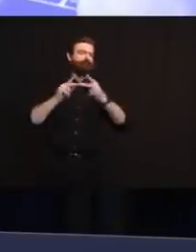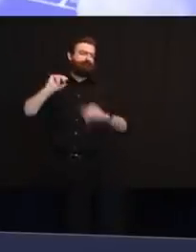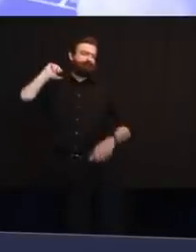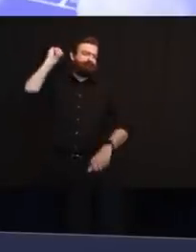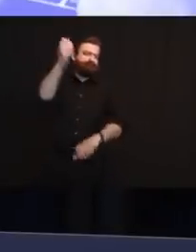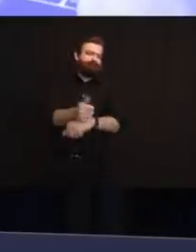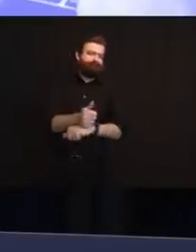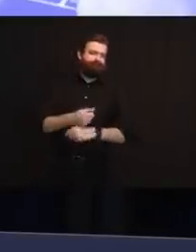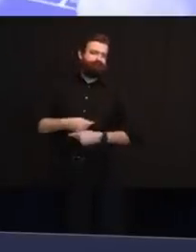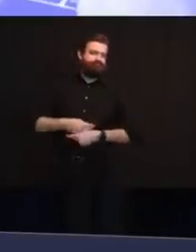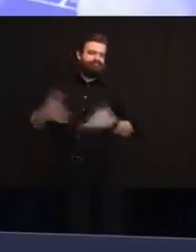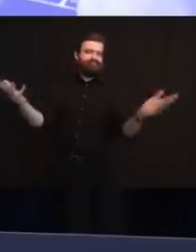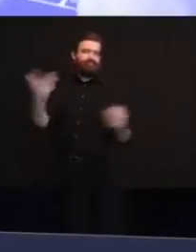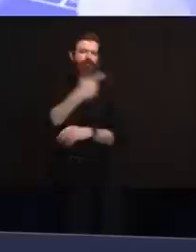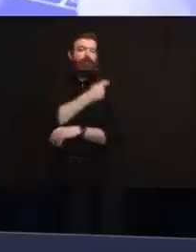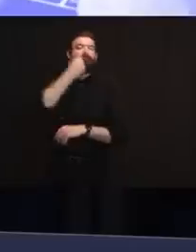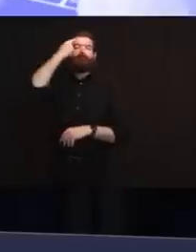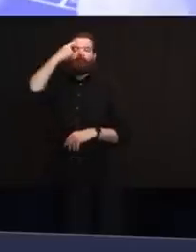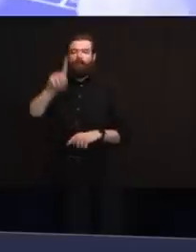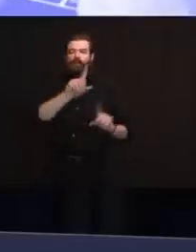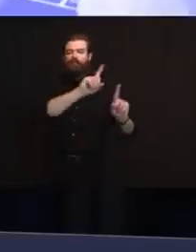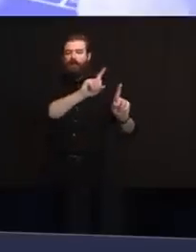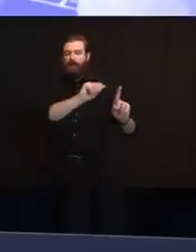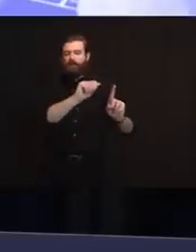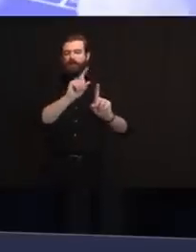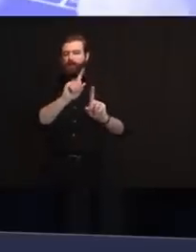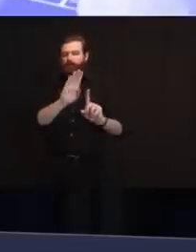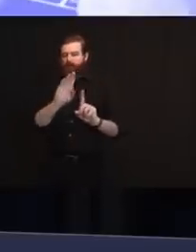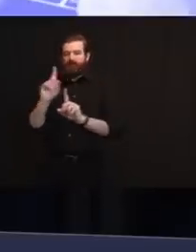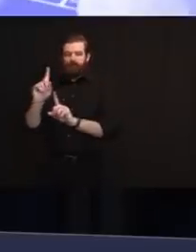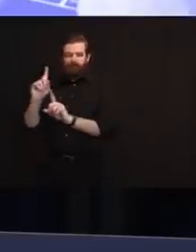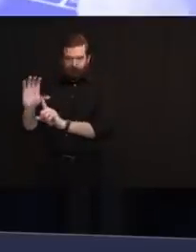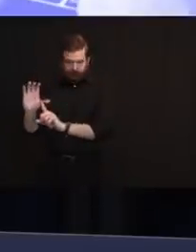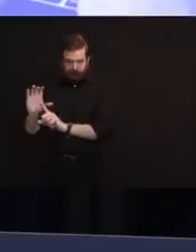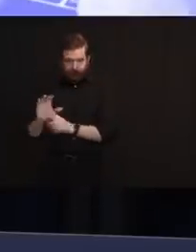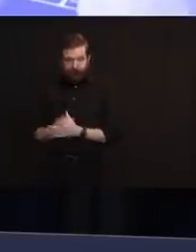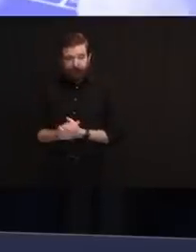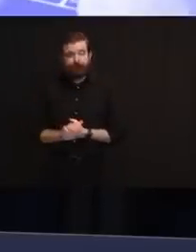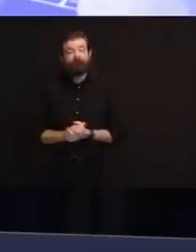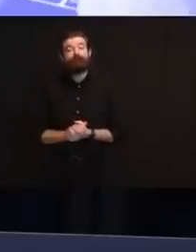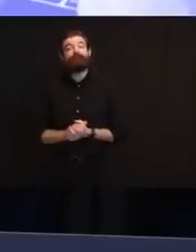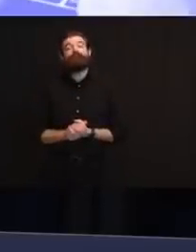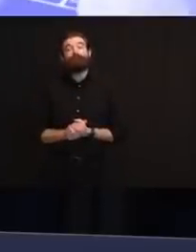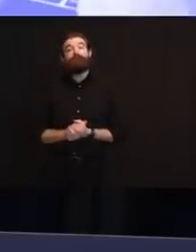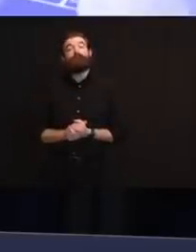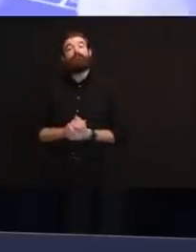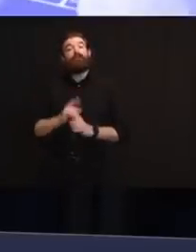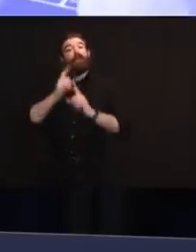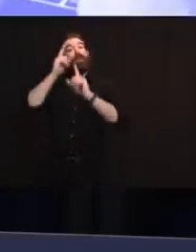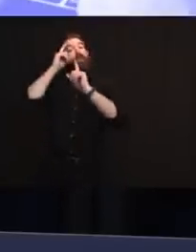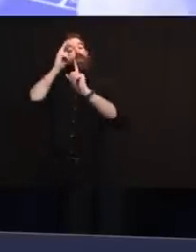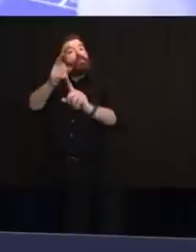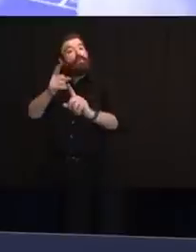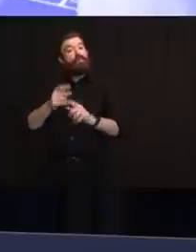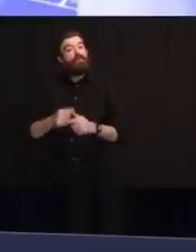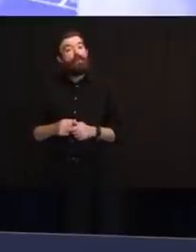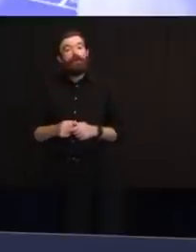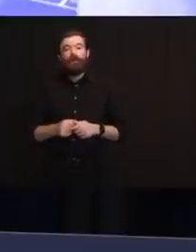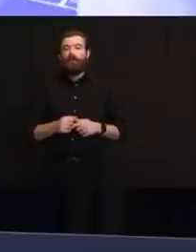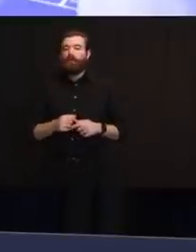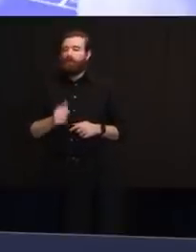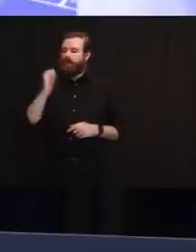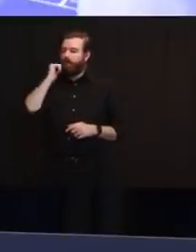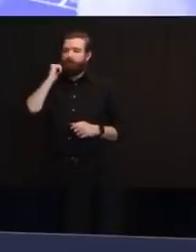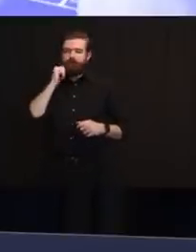goal is to be able to vaccinate up to 2,400 individuals a day at the mega sites. The 6